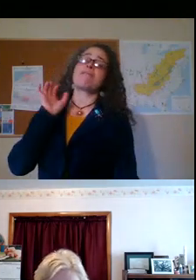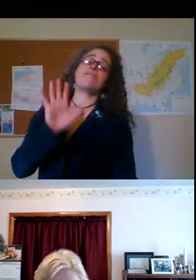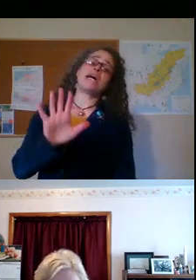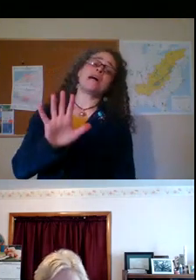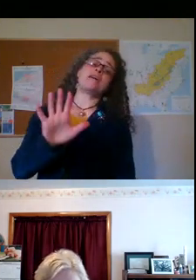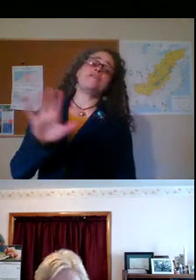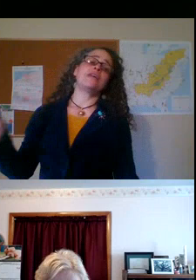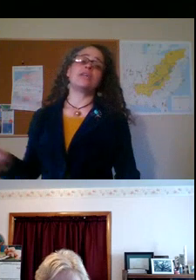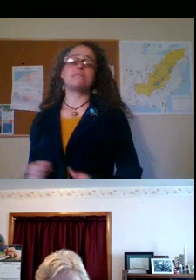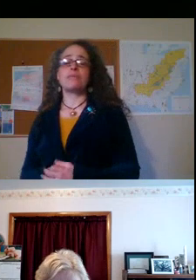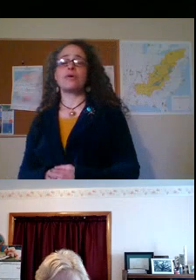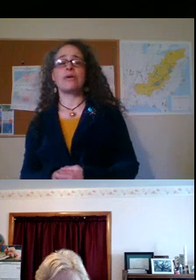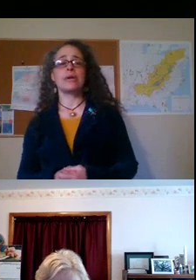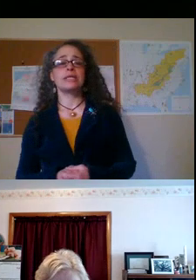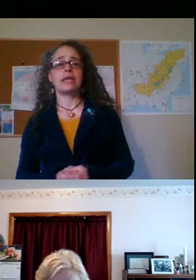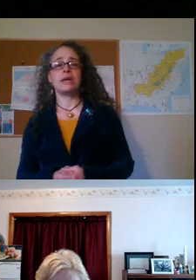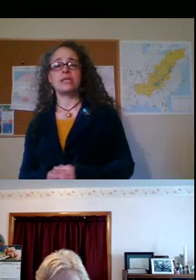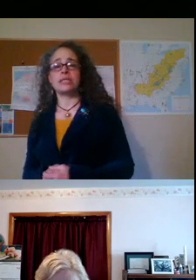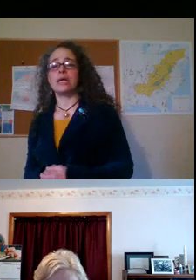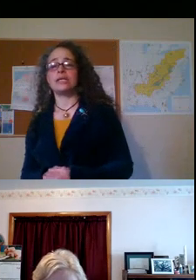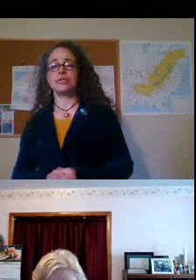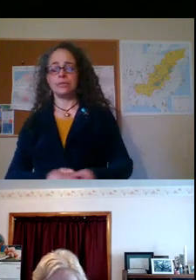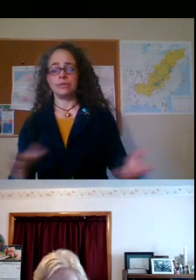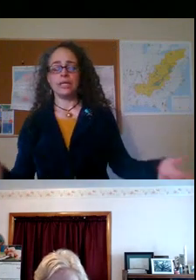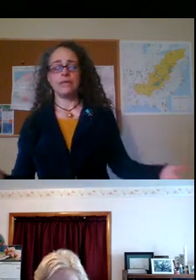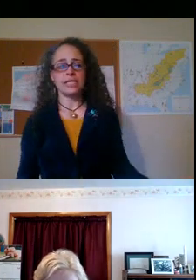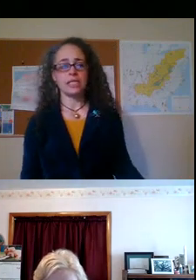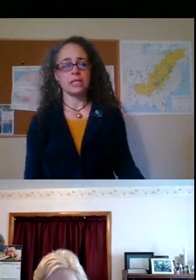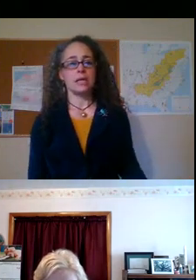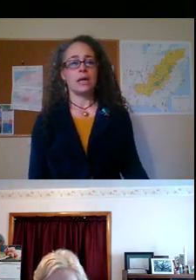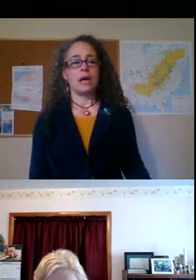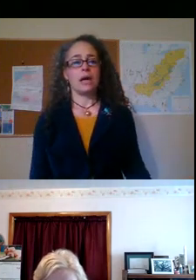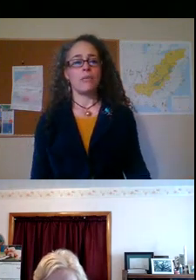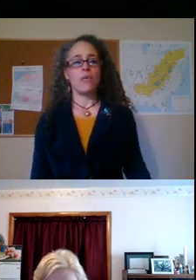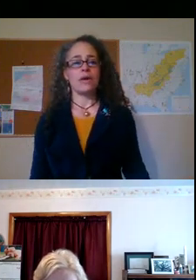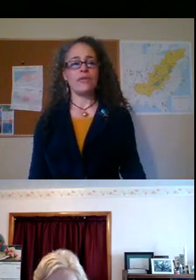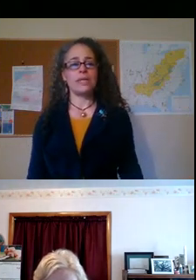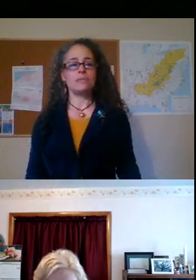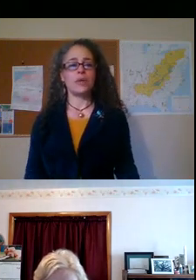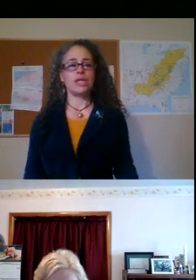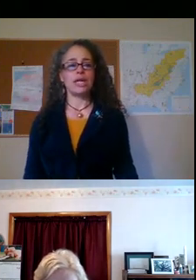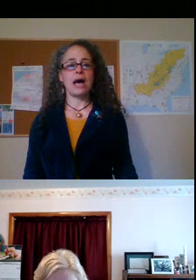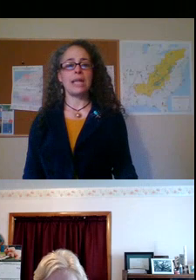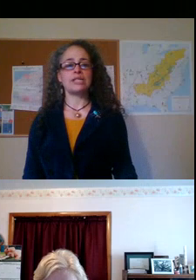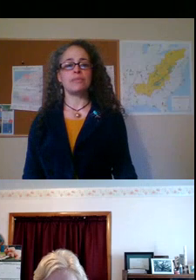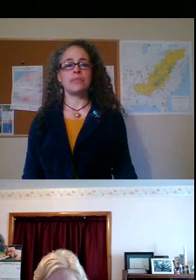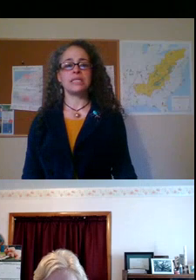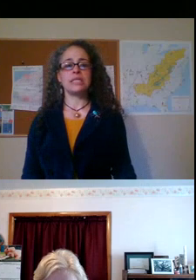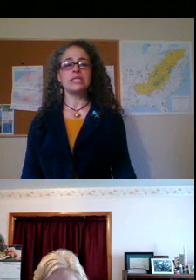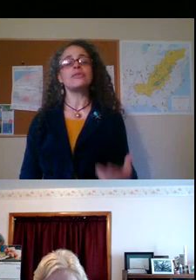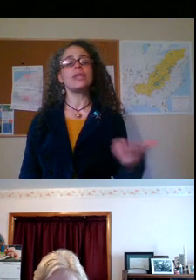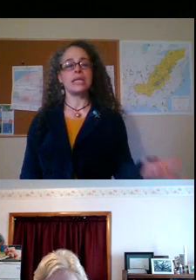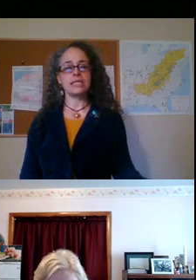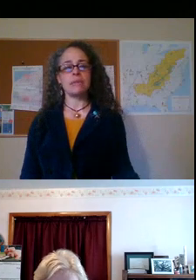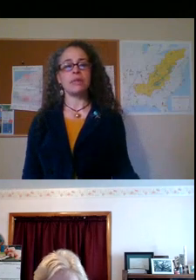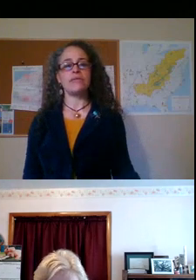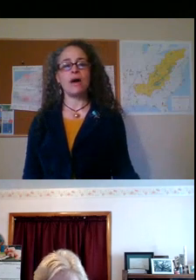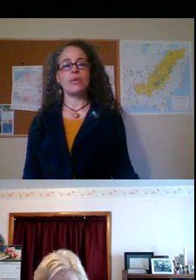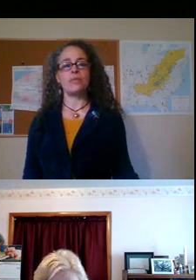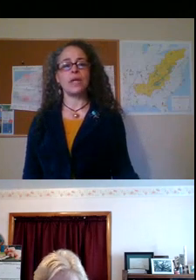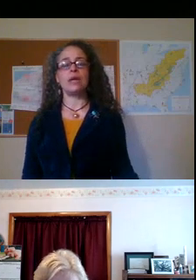So there are 5 investment priorities that ARC likes to invest in. One of them is building Appalachian businesses. So